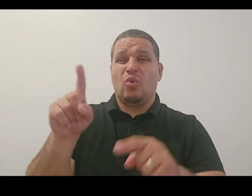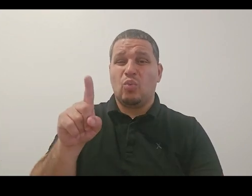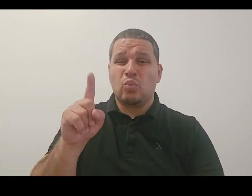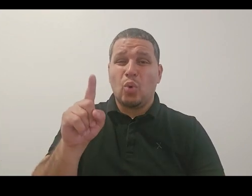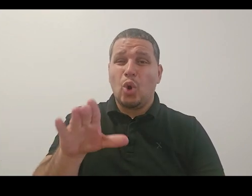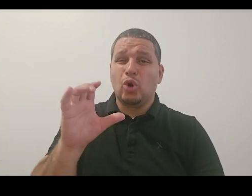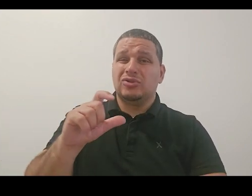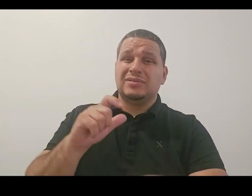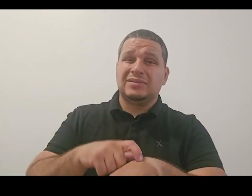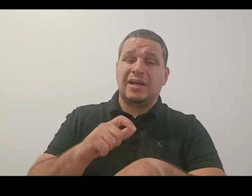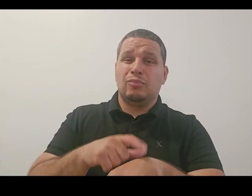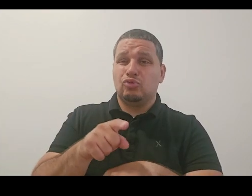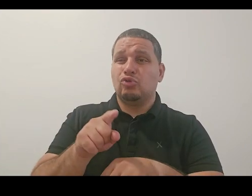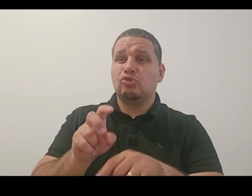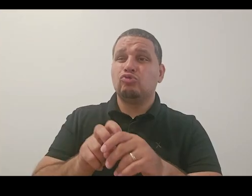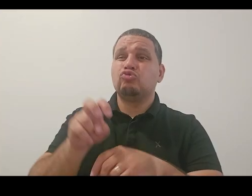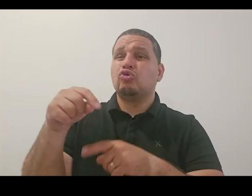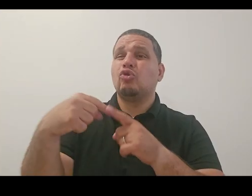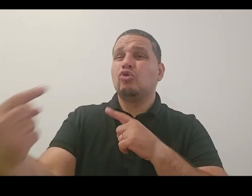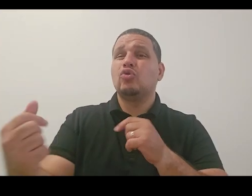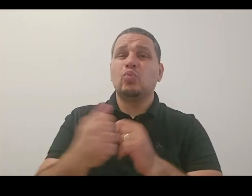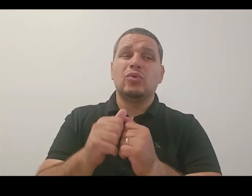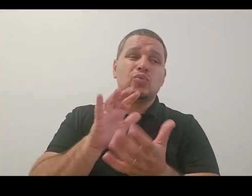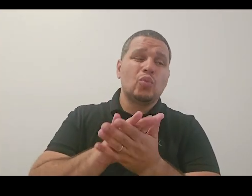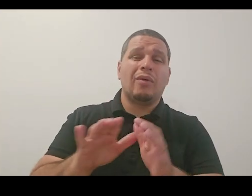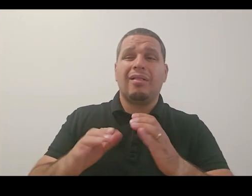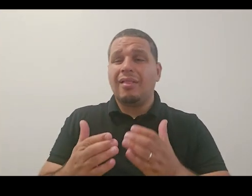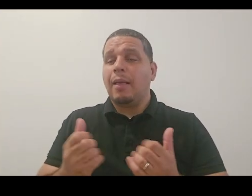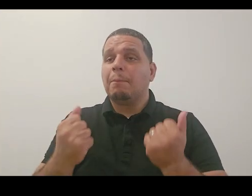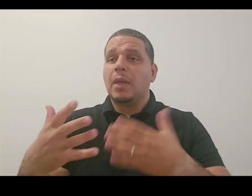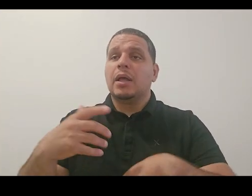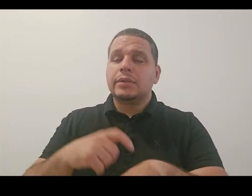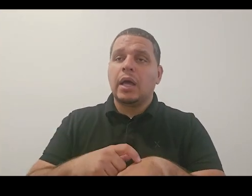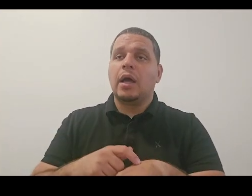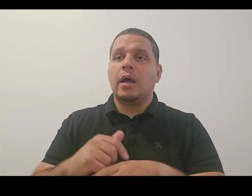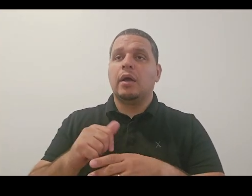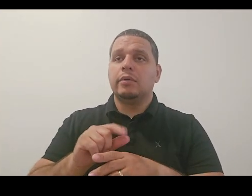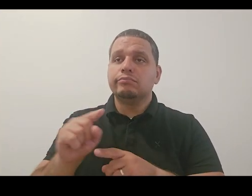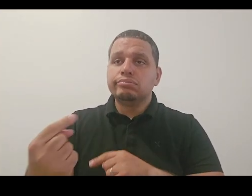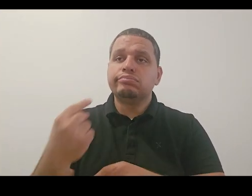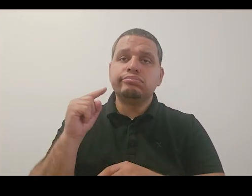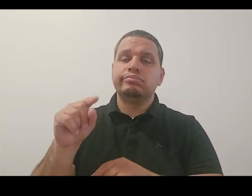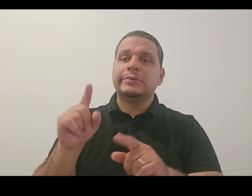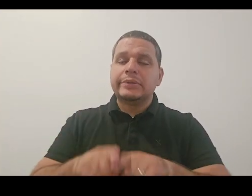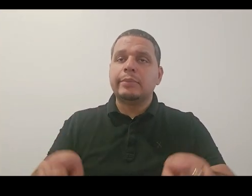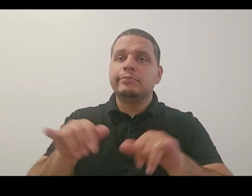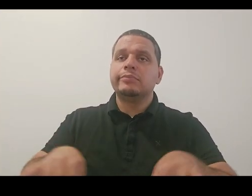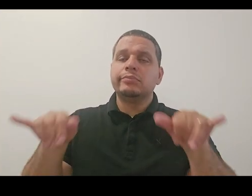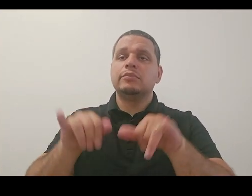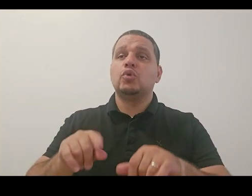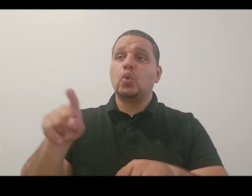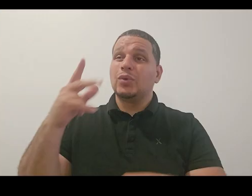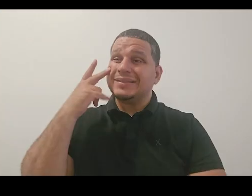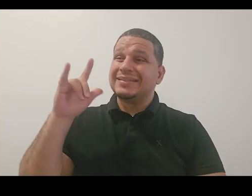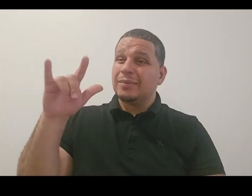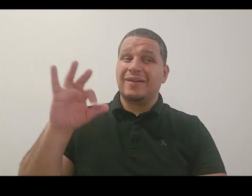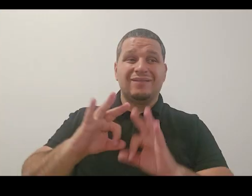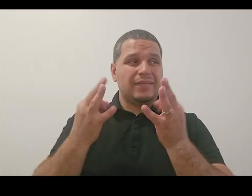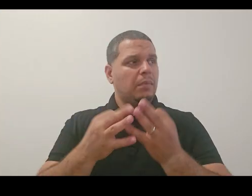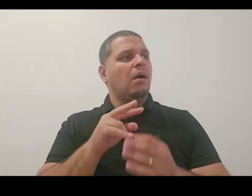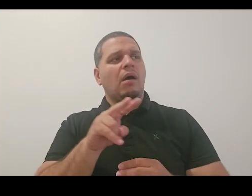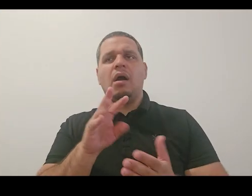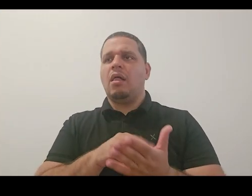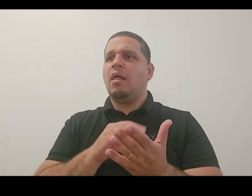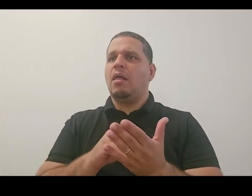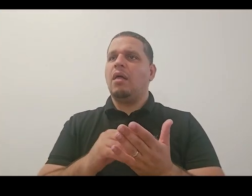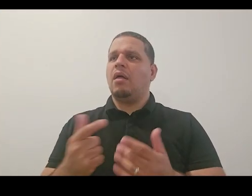hundreds of shopping trips, you cross streets with your school class tons of times and everyone's doing it the same way. You go to the airport, you see how your family